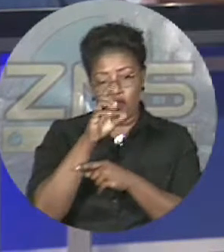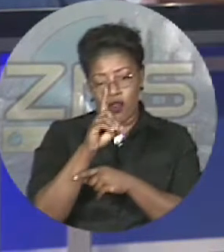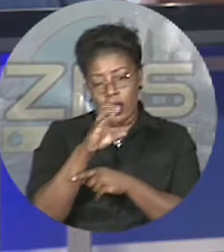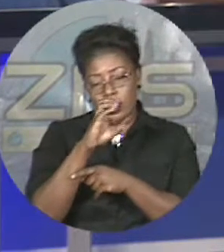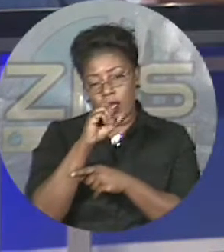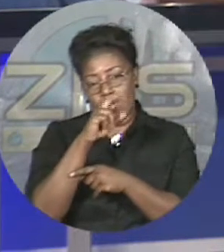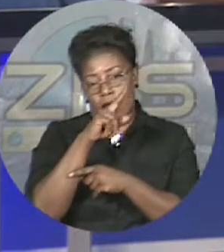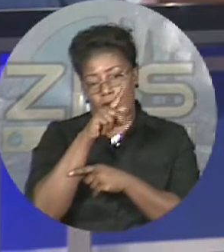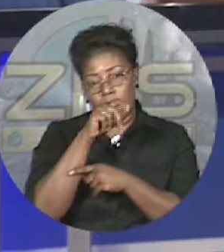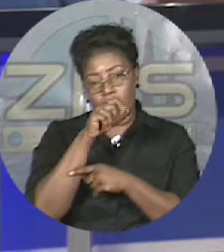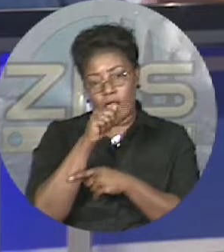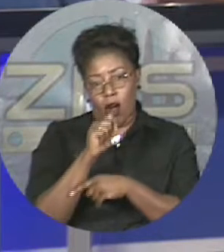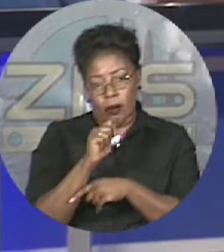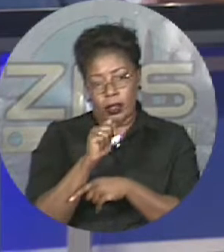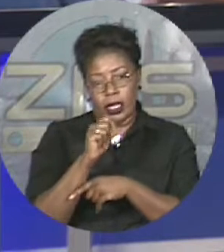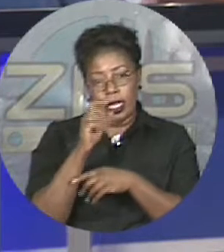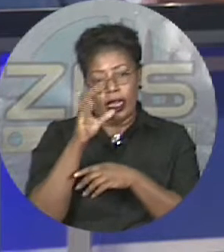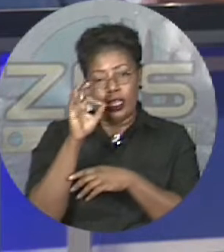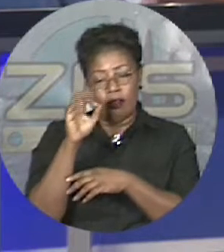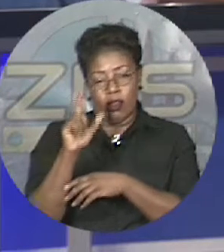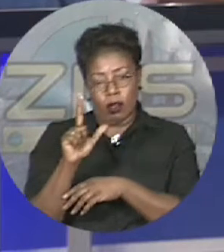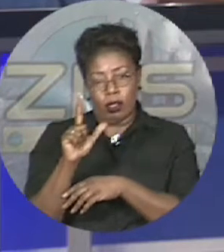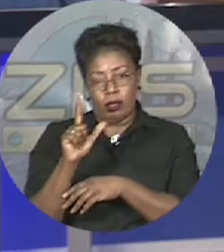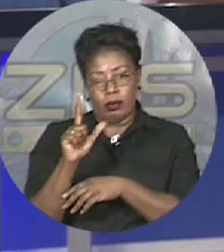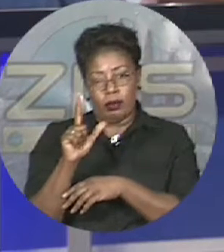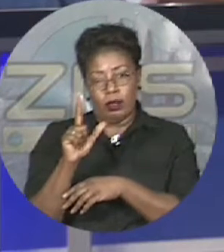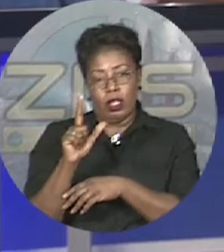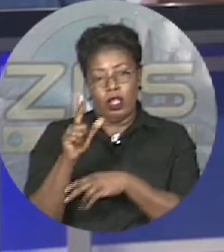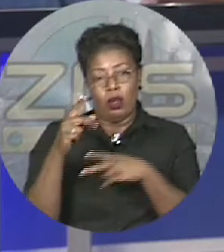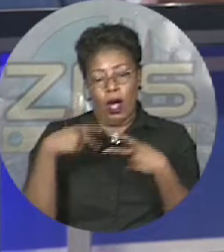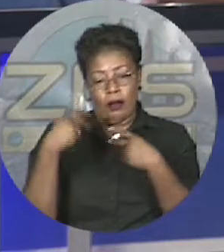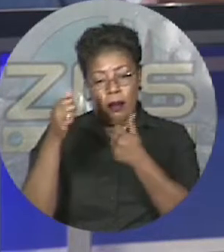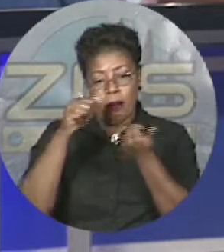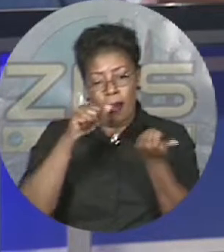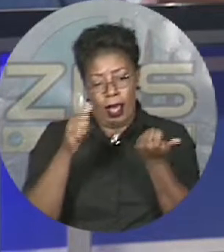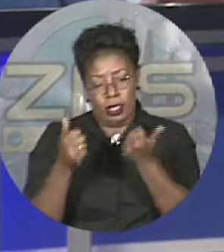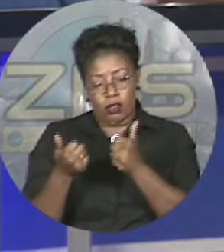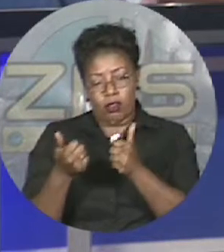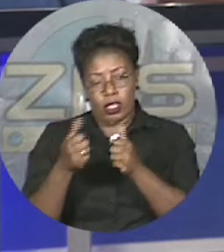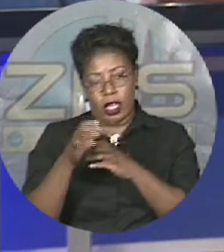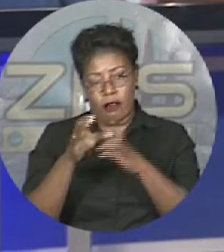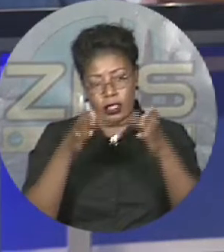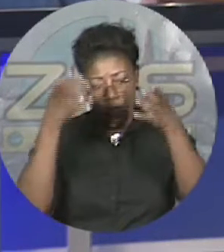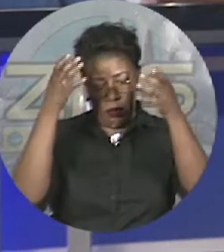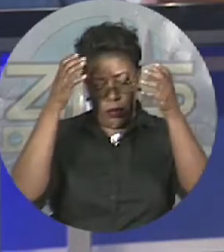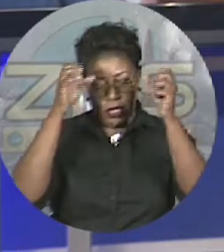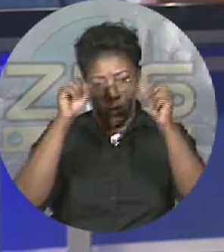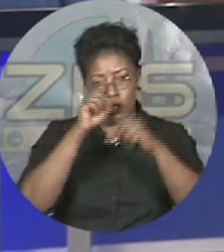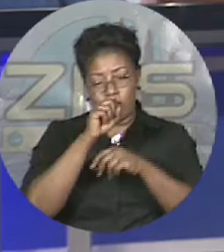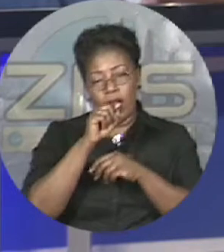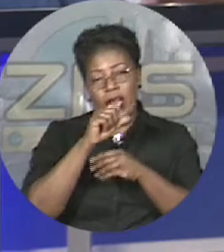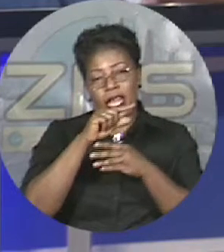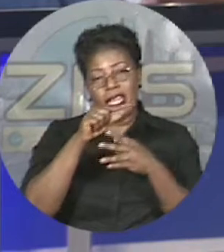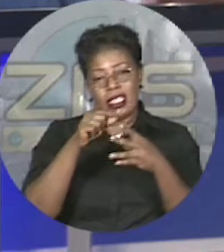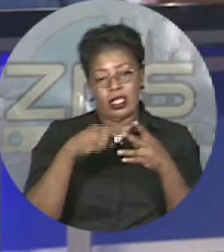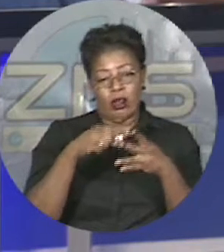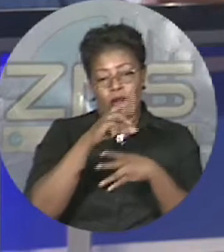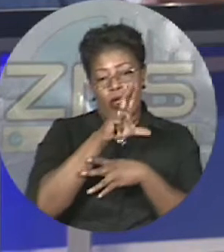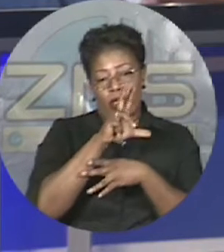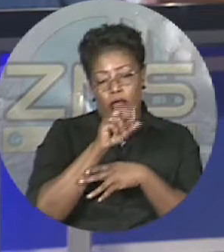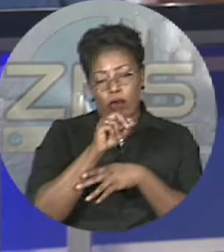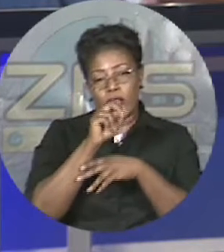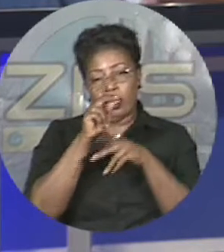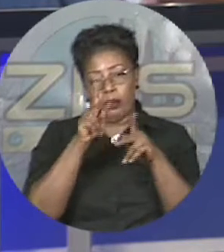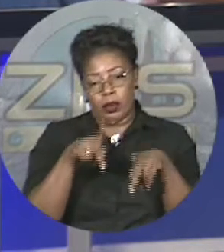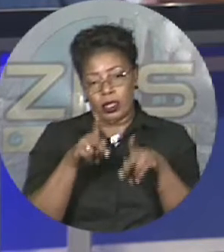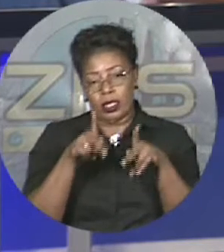Lauderdale, Florida this weekend, our very own chairman, who also wears the hat of Baptist Convention president, was among 30 persons honored in various fields,